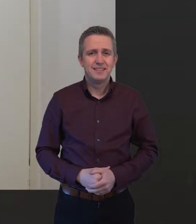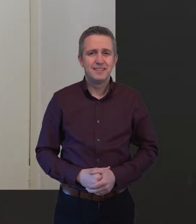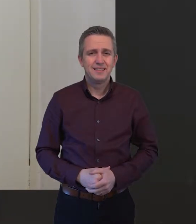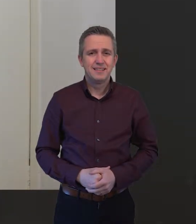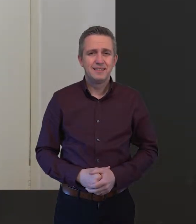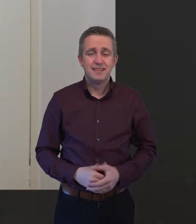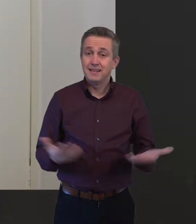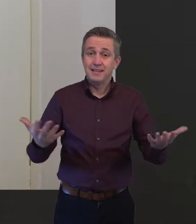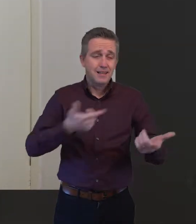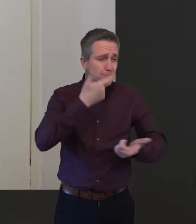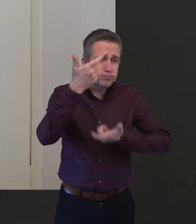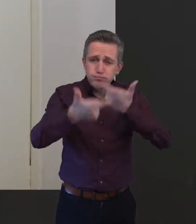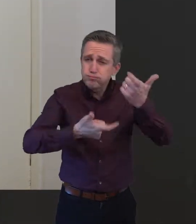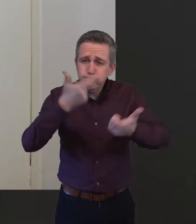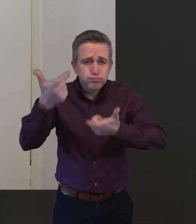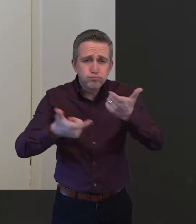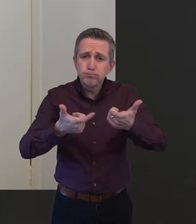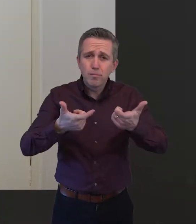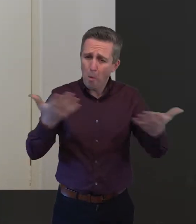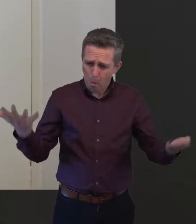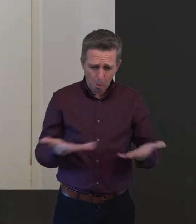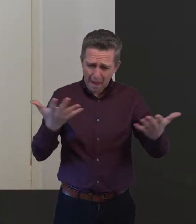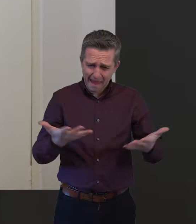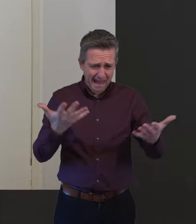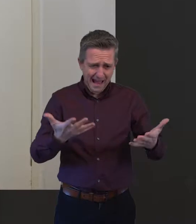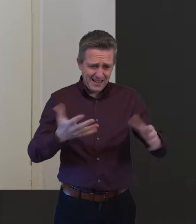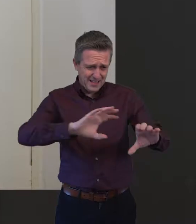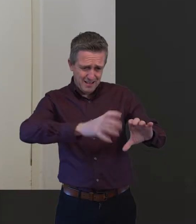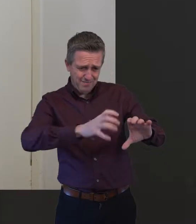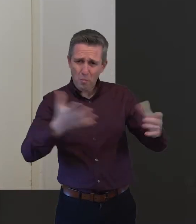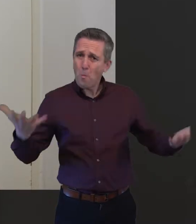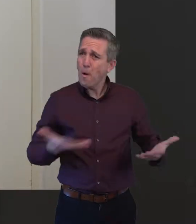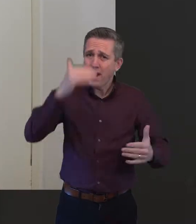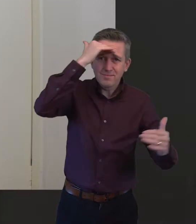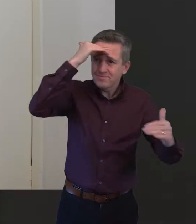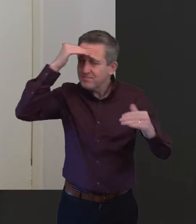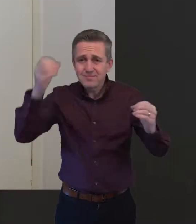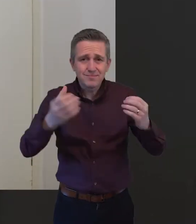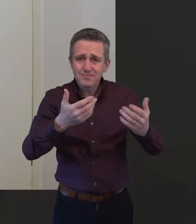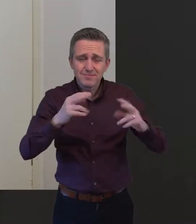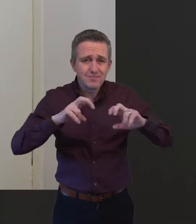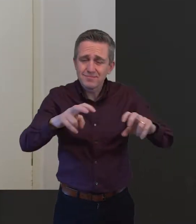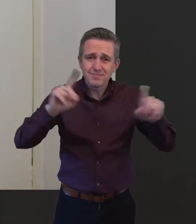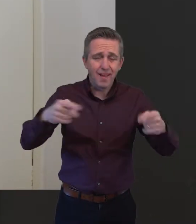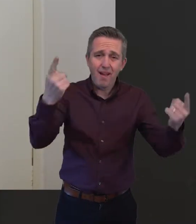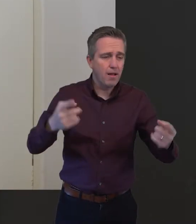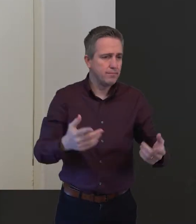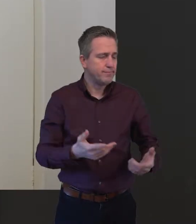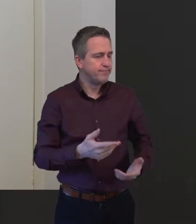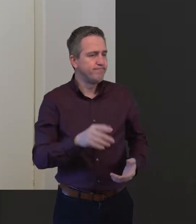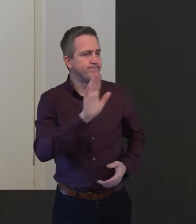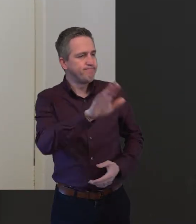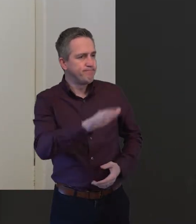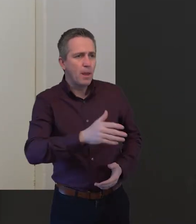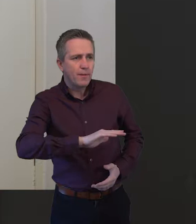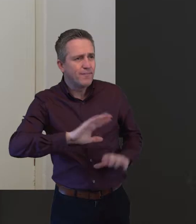Karen, I can't see this consumer handle, or whatever it's called, anywhere. Give me it. No, I can't see the consumer handle either,